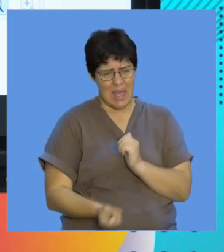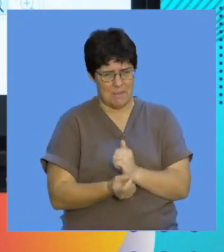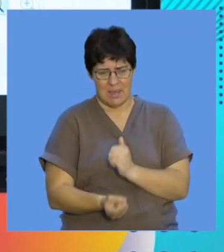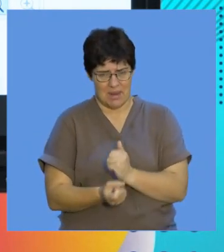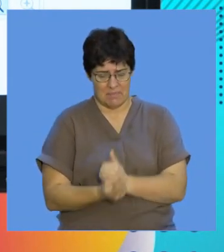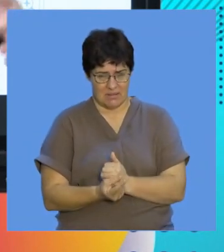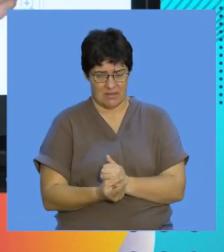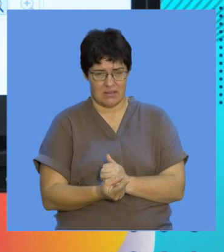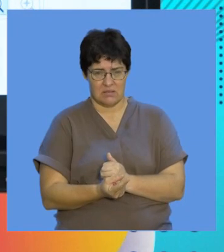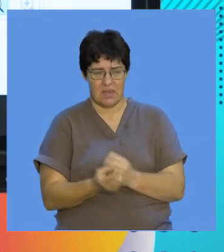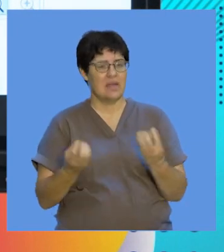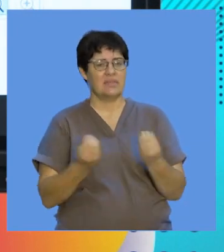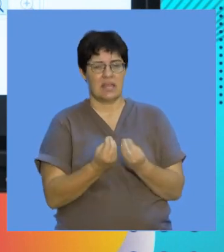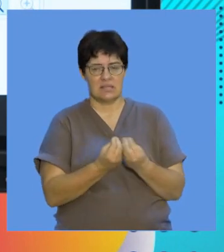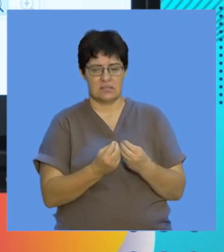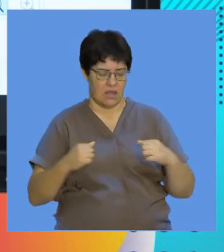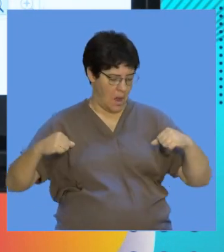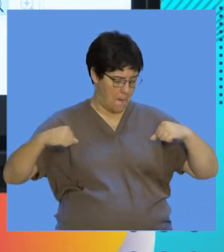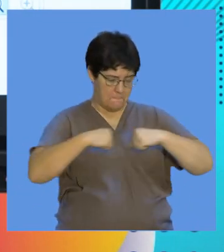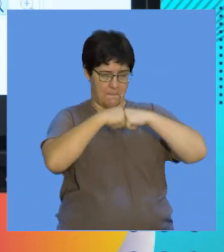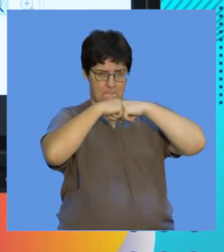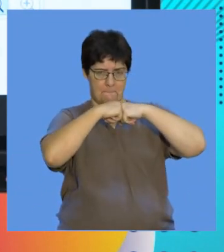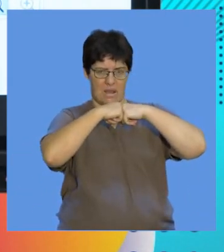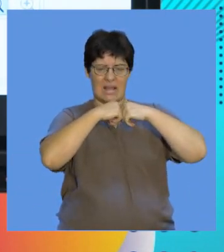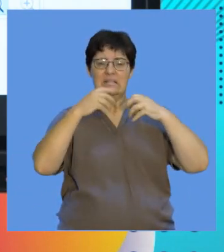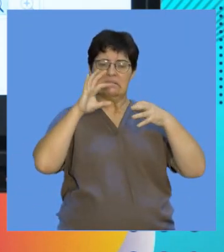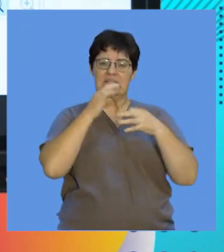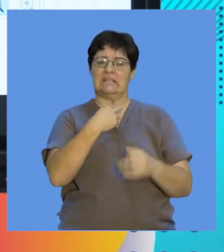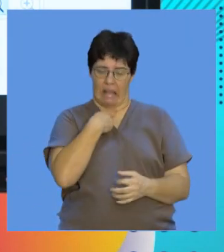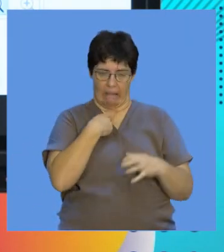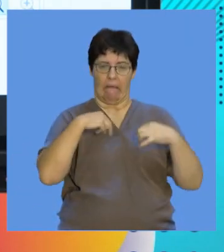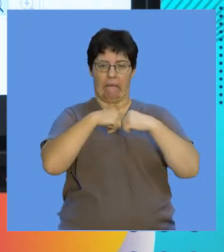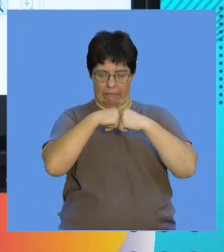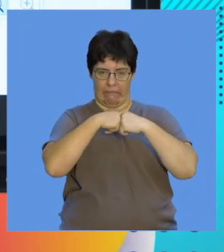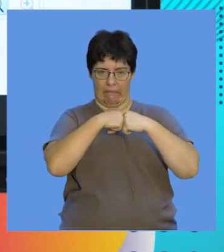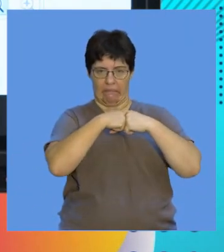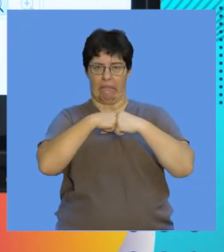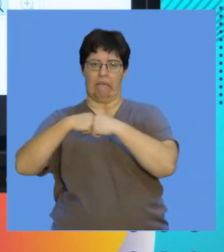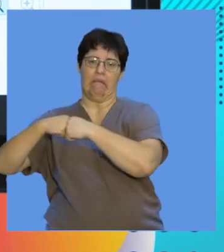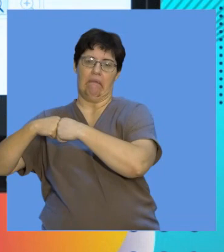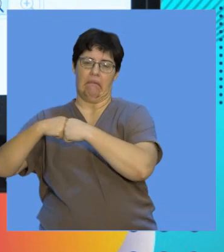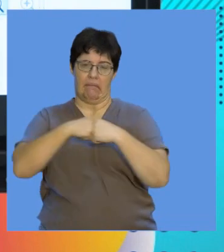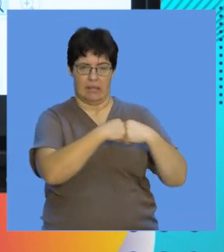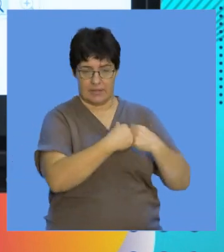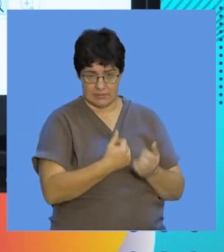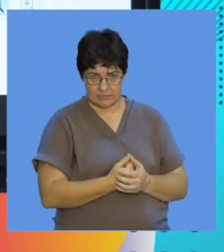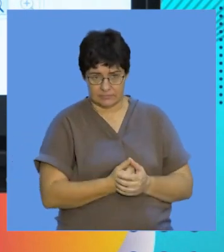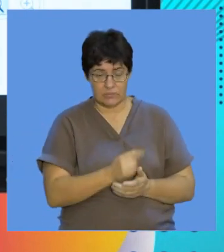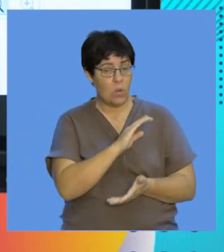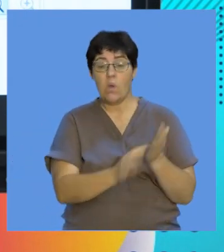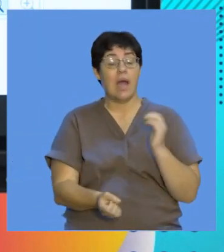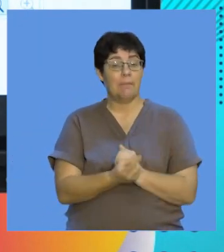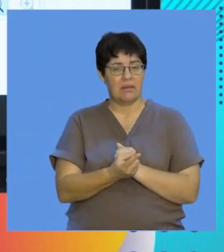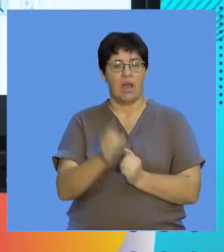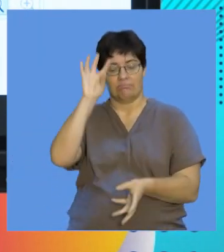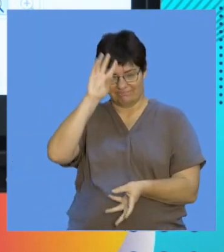often have objects so they collide with each other and they stick together. But what happens is the total is the